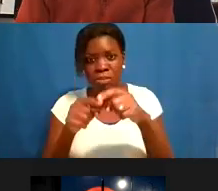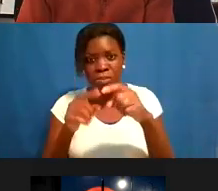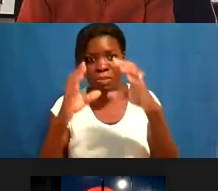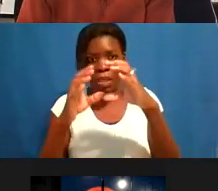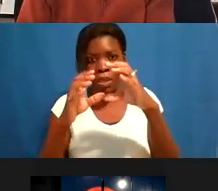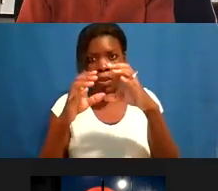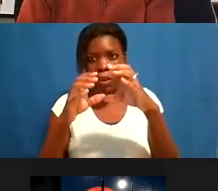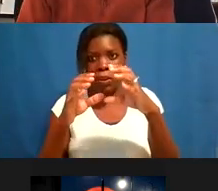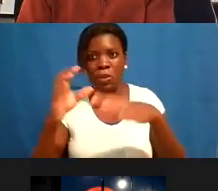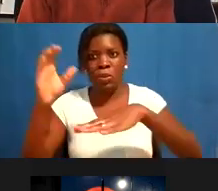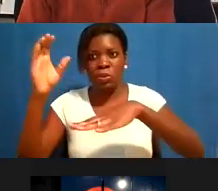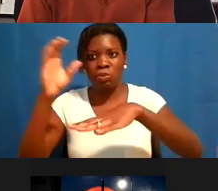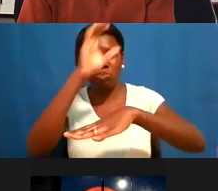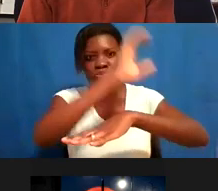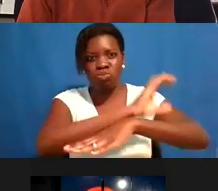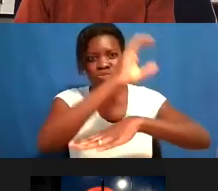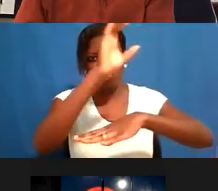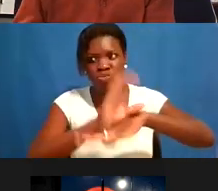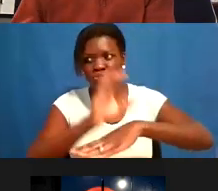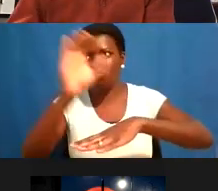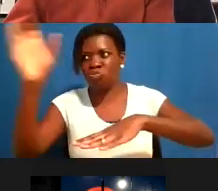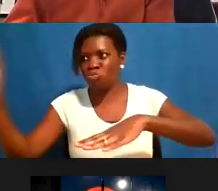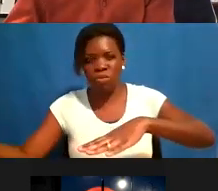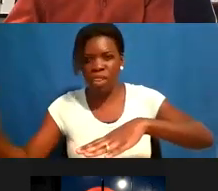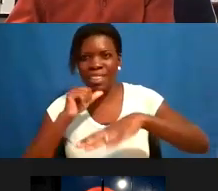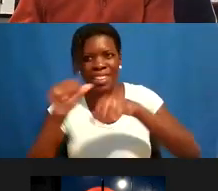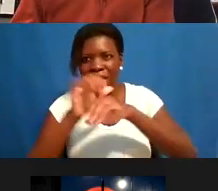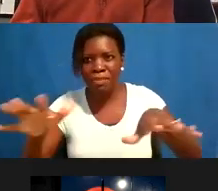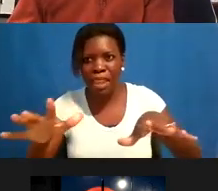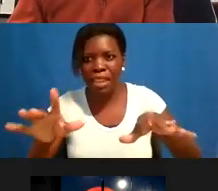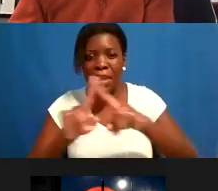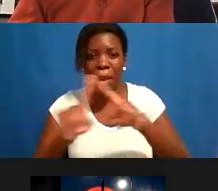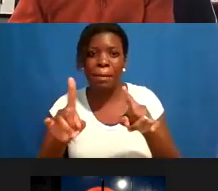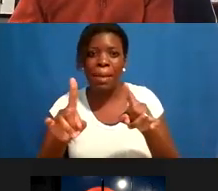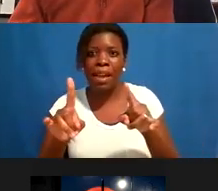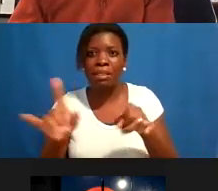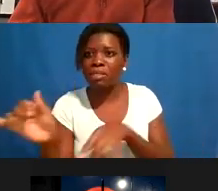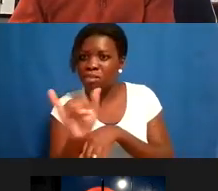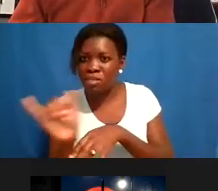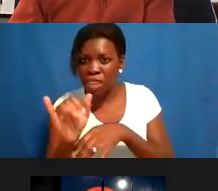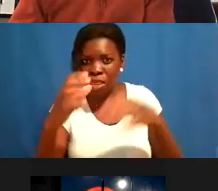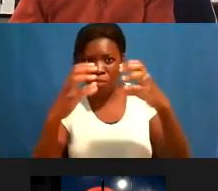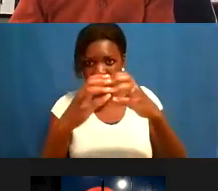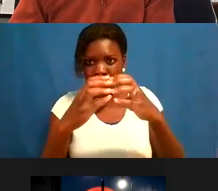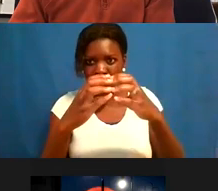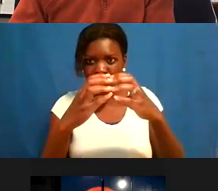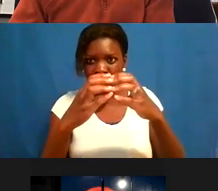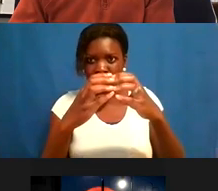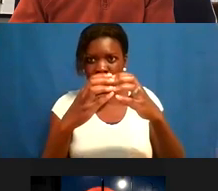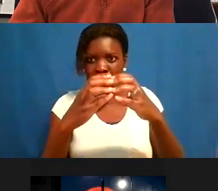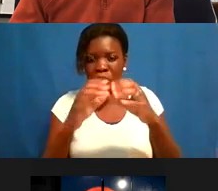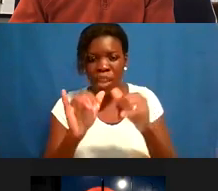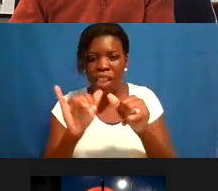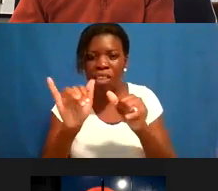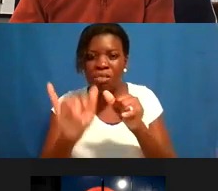bounces back. It doesn't splash or anything. But if you take the exact same silly putty sphere and let it be on